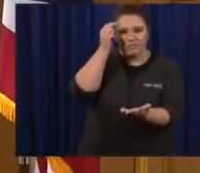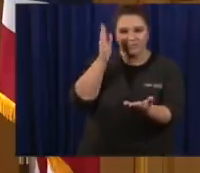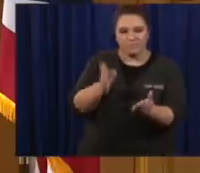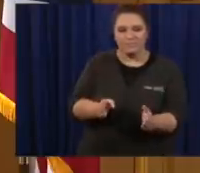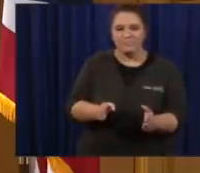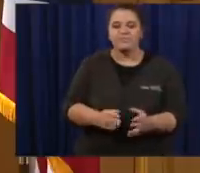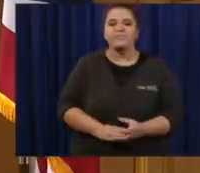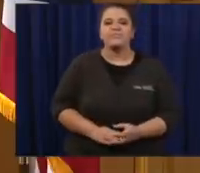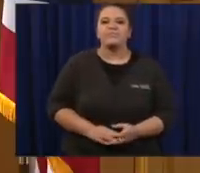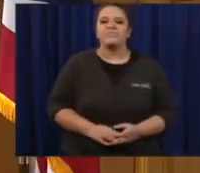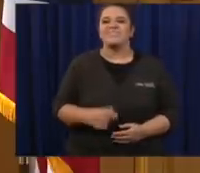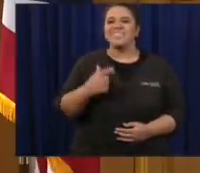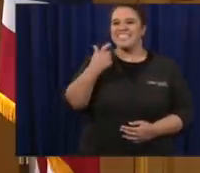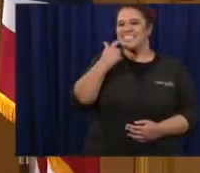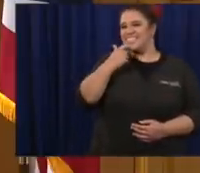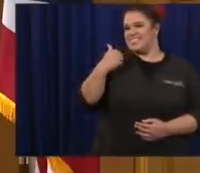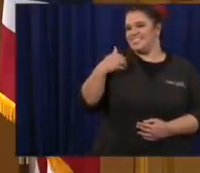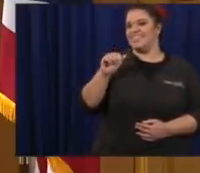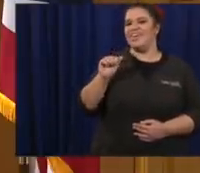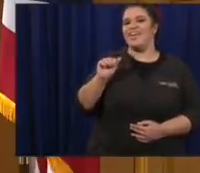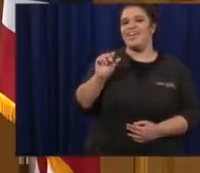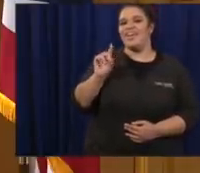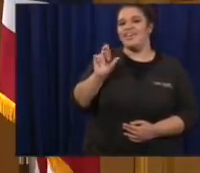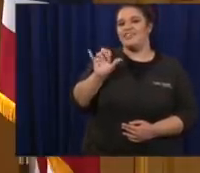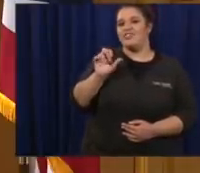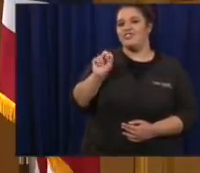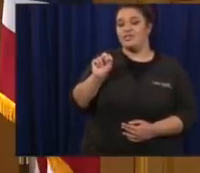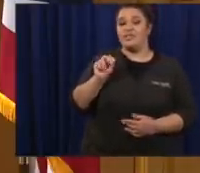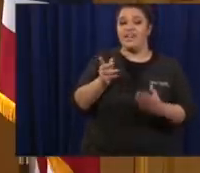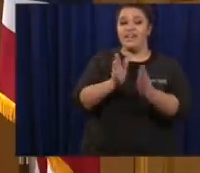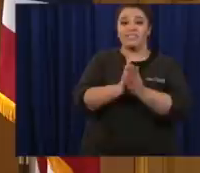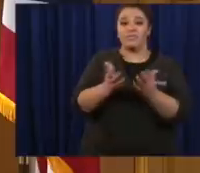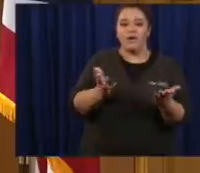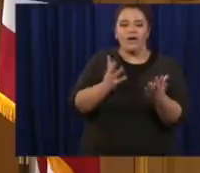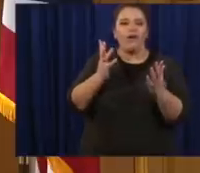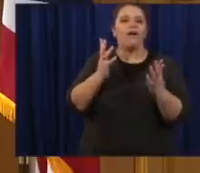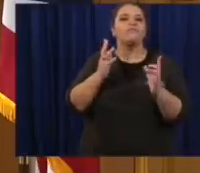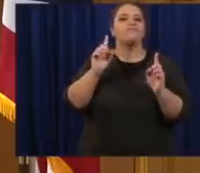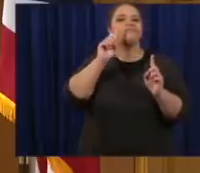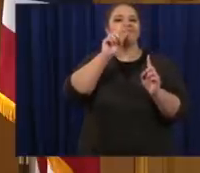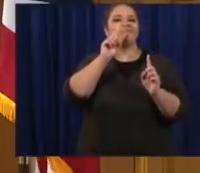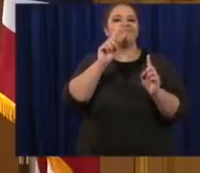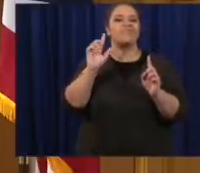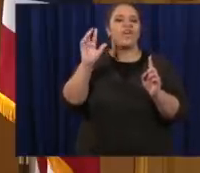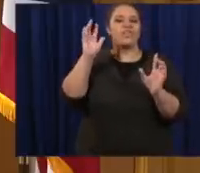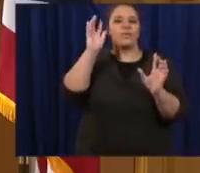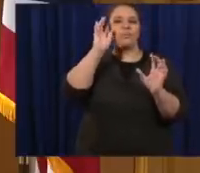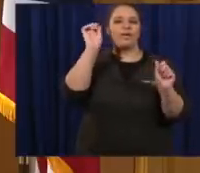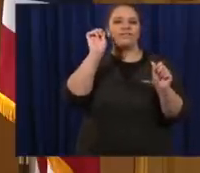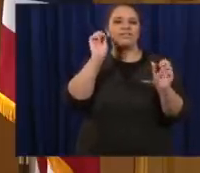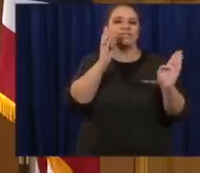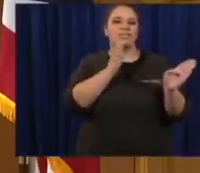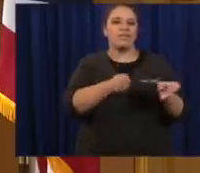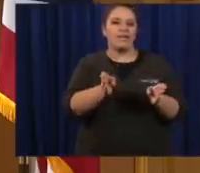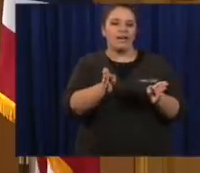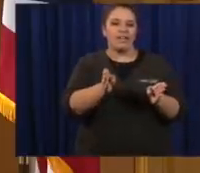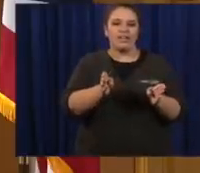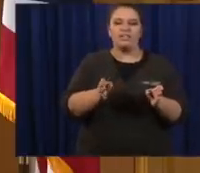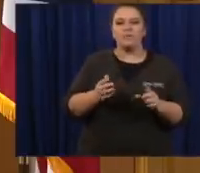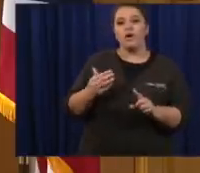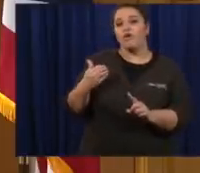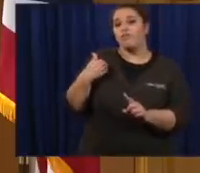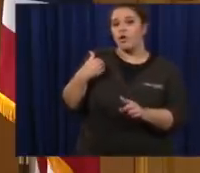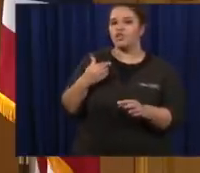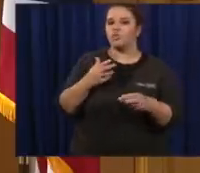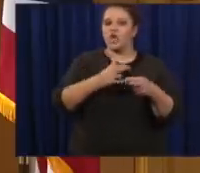to Adrian's question on the president's plan. I was just wondering, you earlier today called it a good plan, but could you drill down a little bit more on